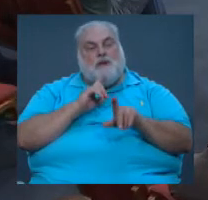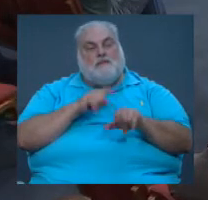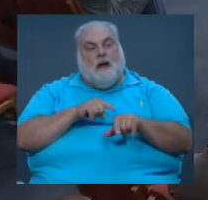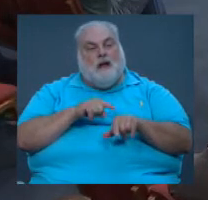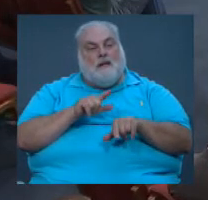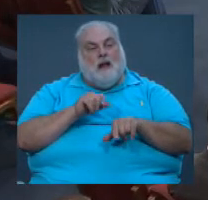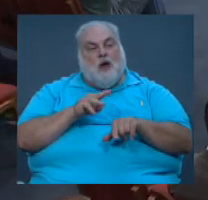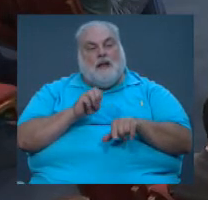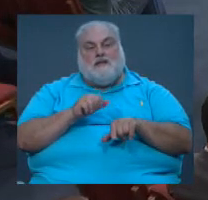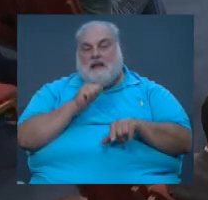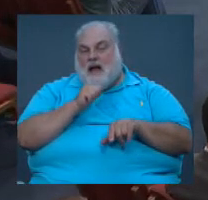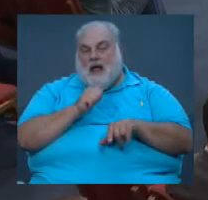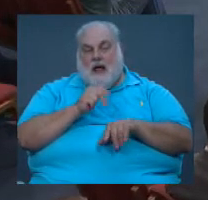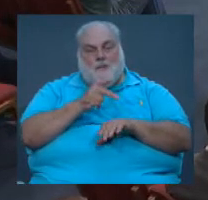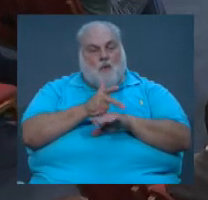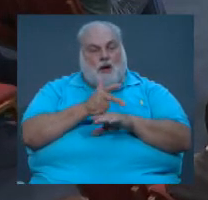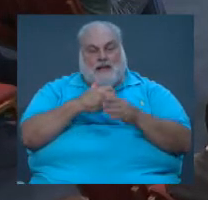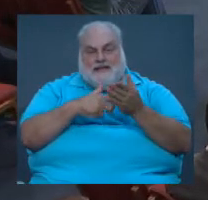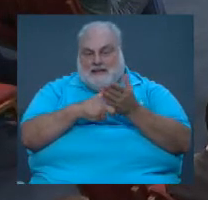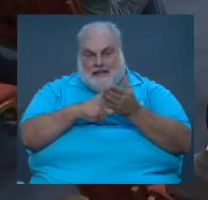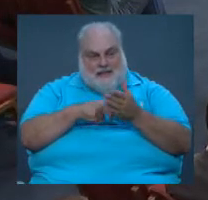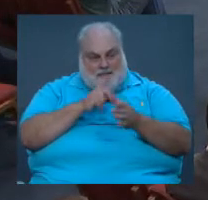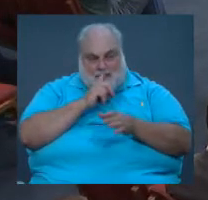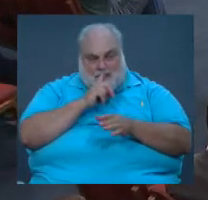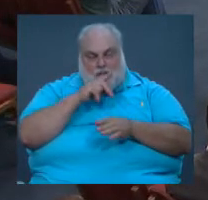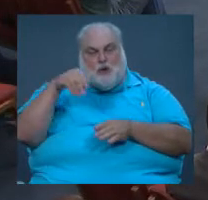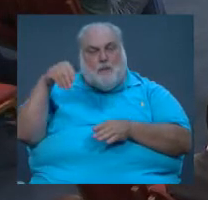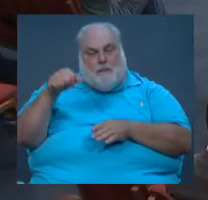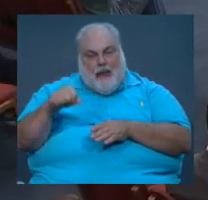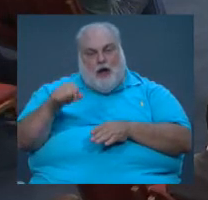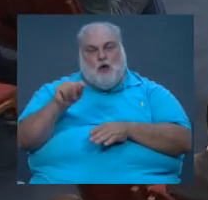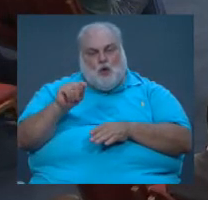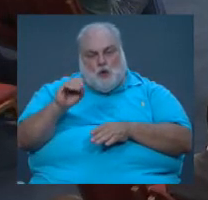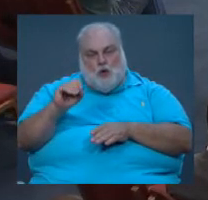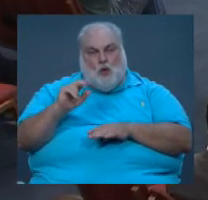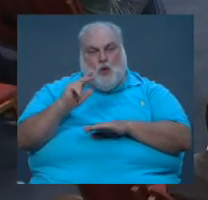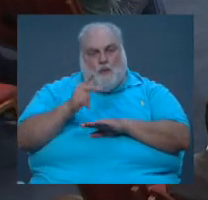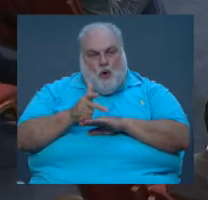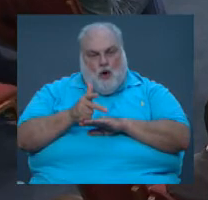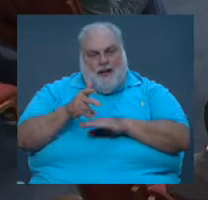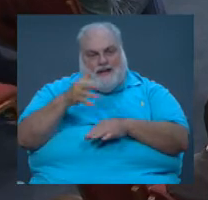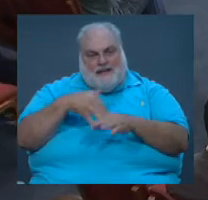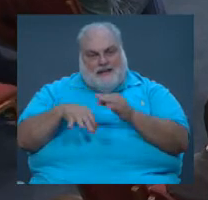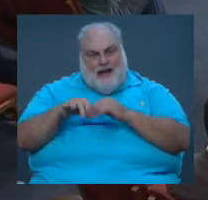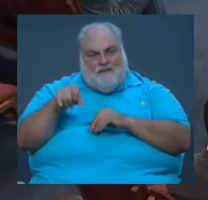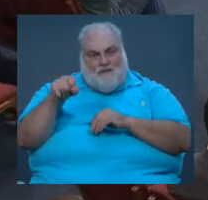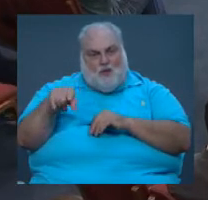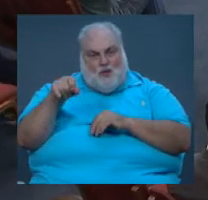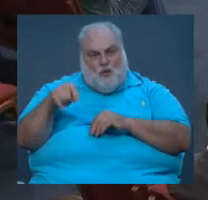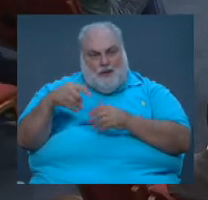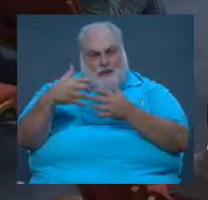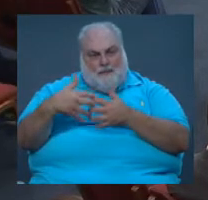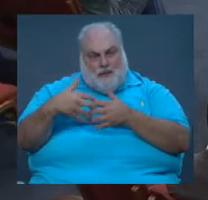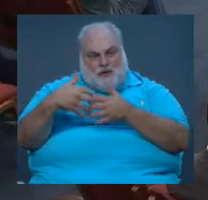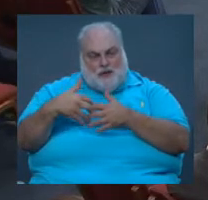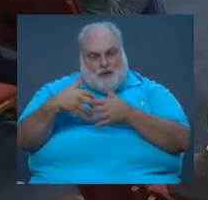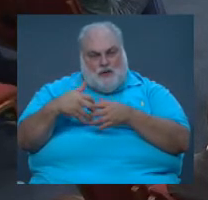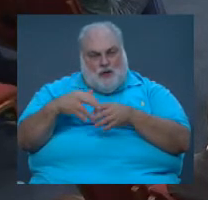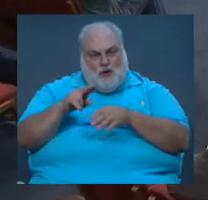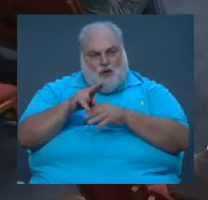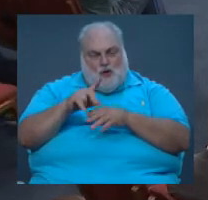This is not for parking fees. This is for paying for your parking. So instead of using coins in the meter, this will allow you to use your